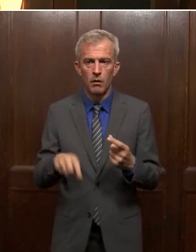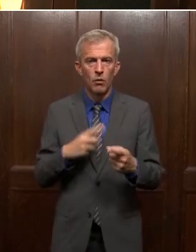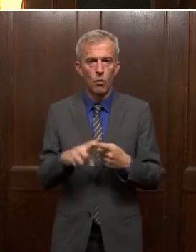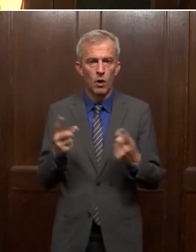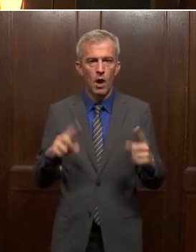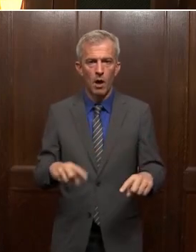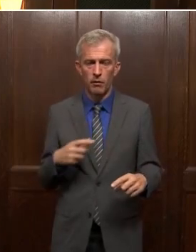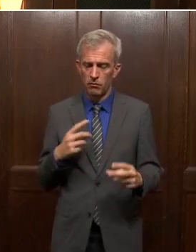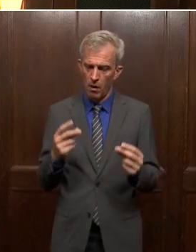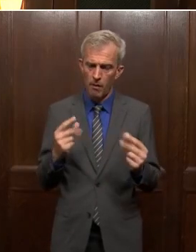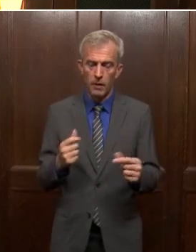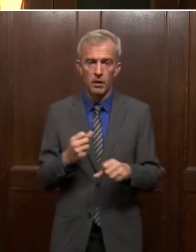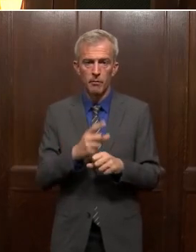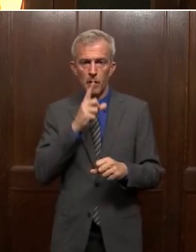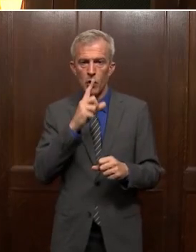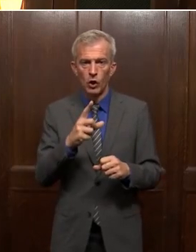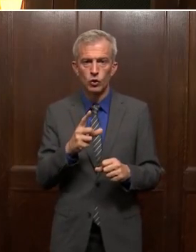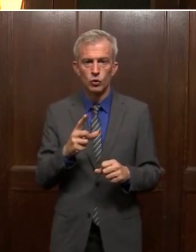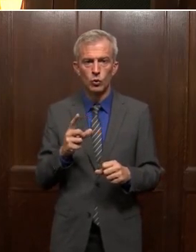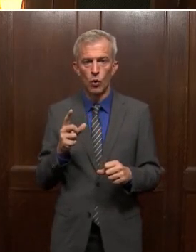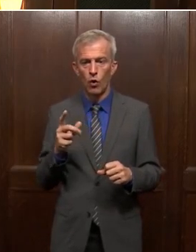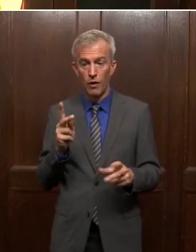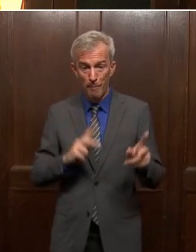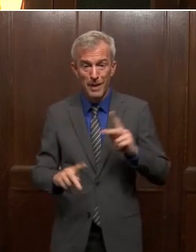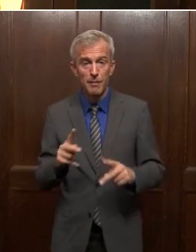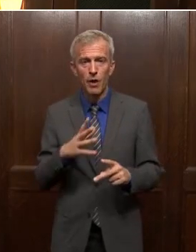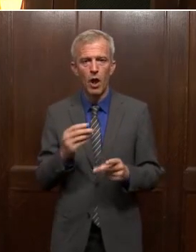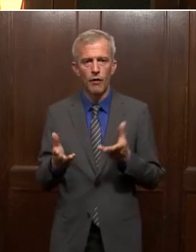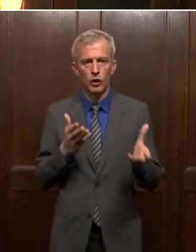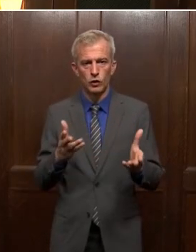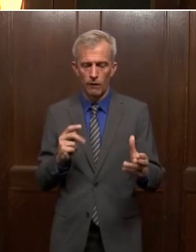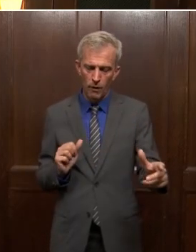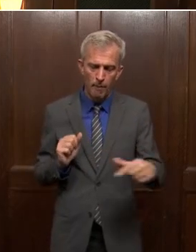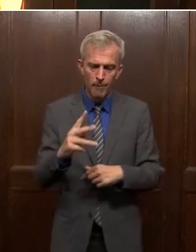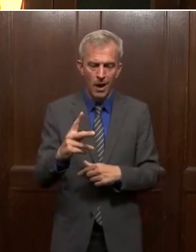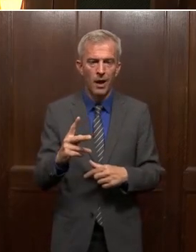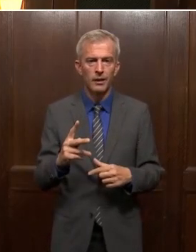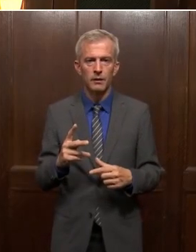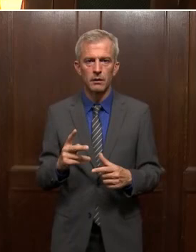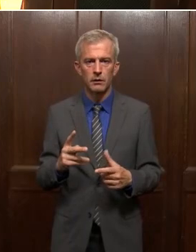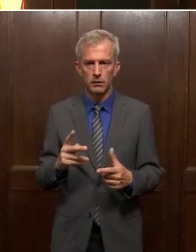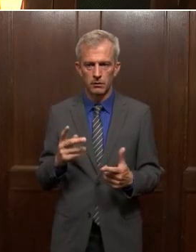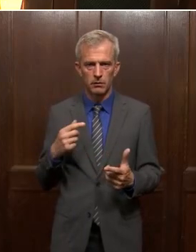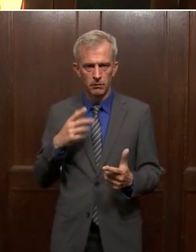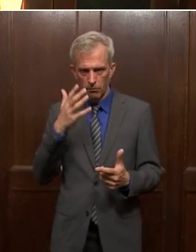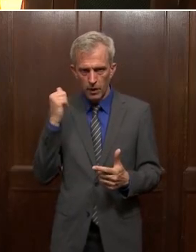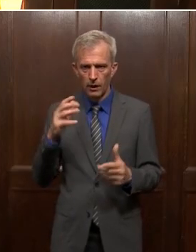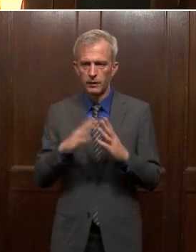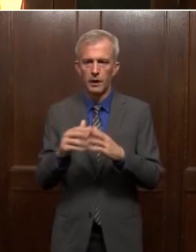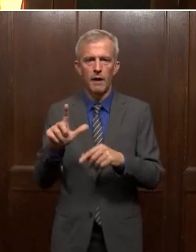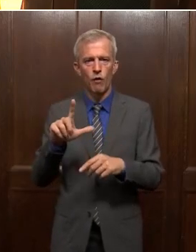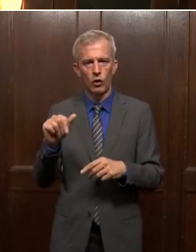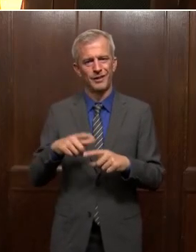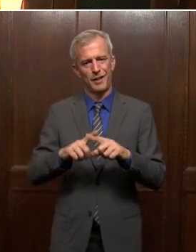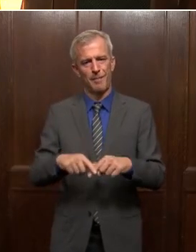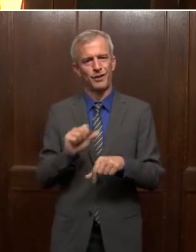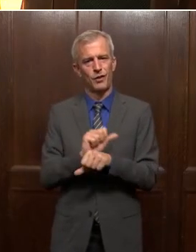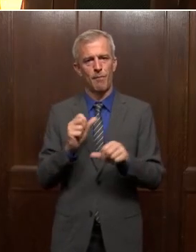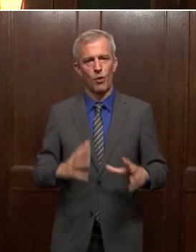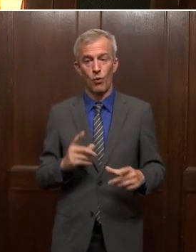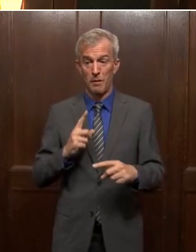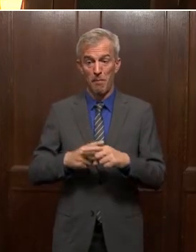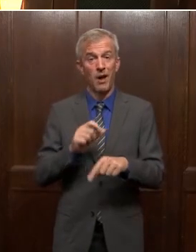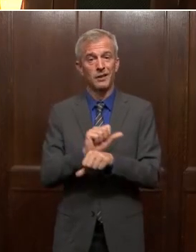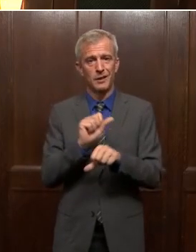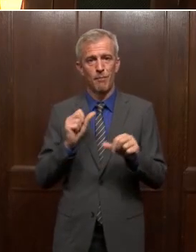those people, because the people of Los Angeles depend on them, let alone those city employees need to feed their families. So this is a snapshot today, and this will